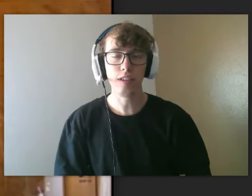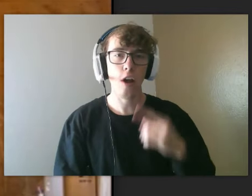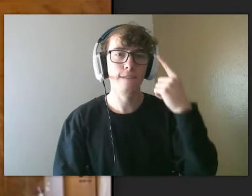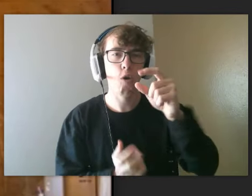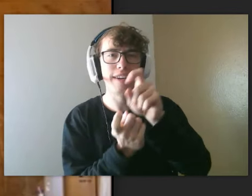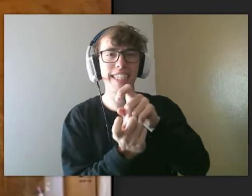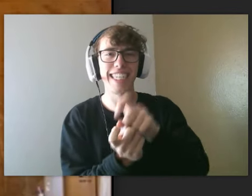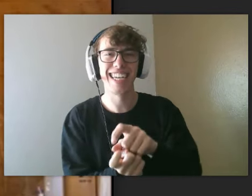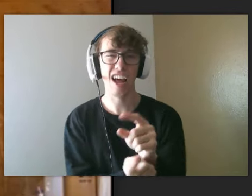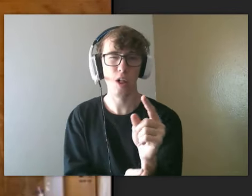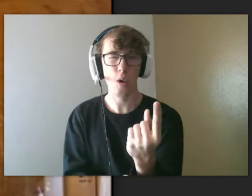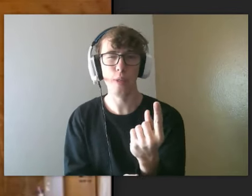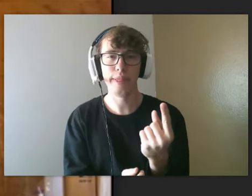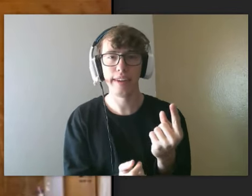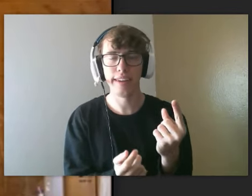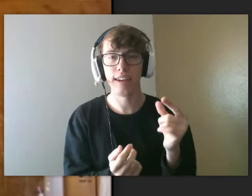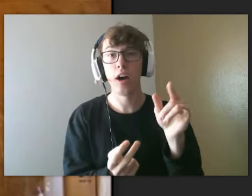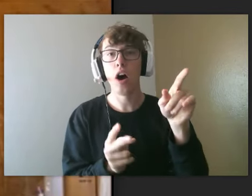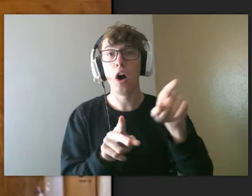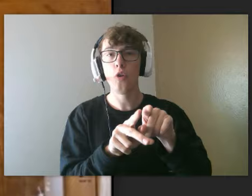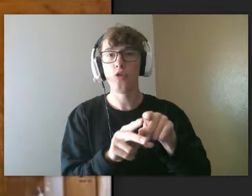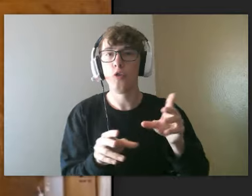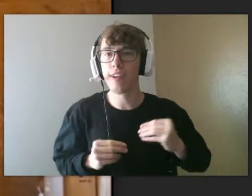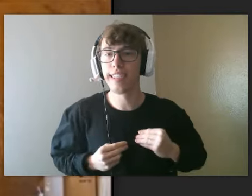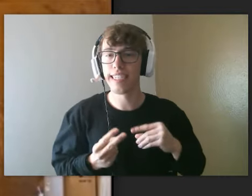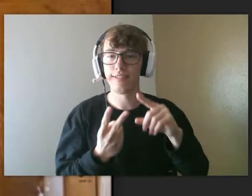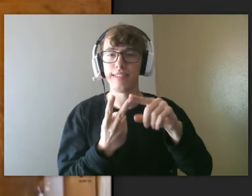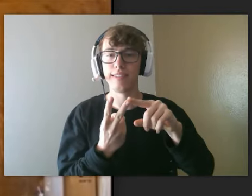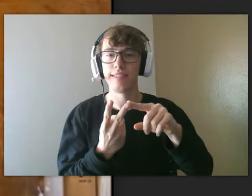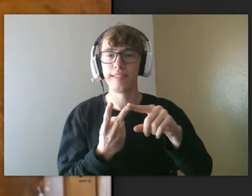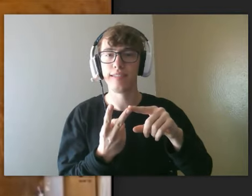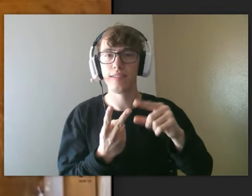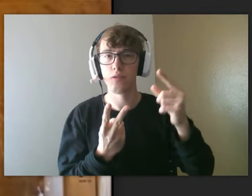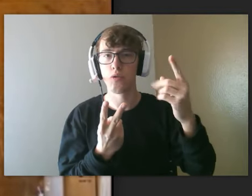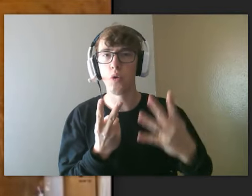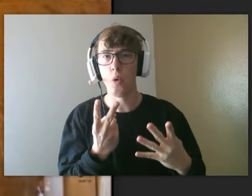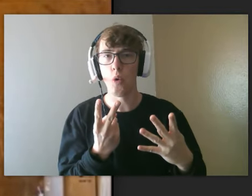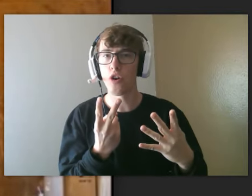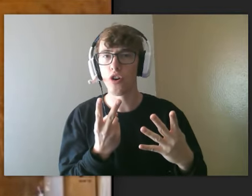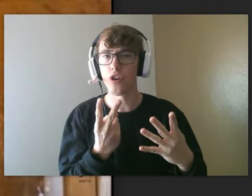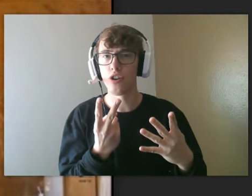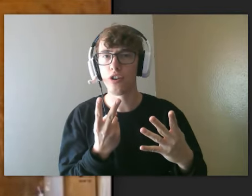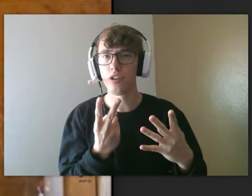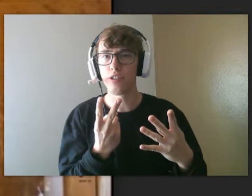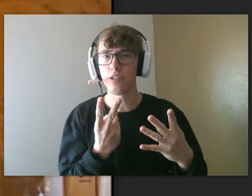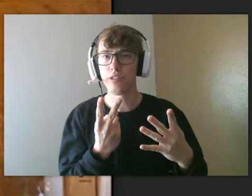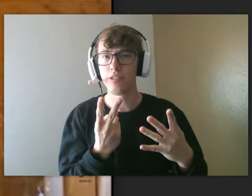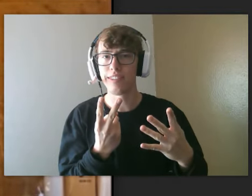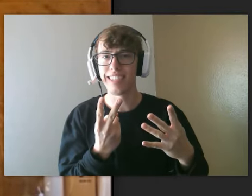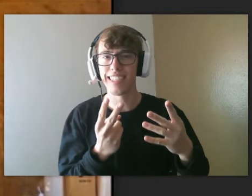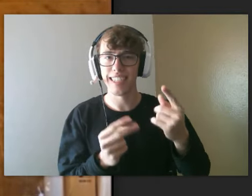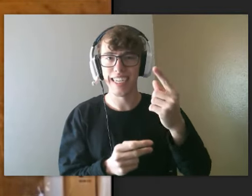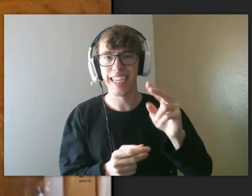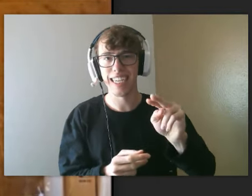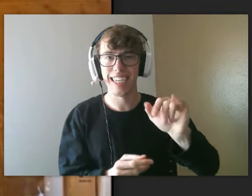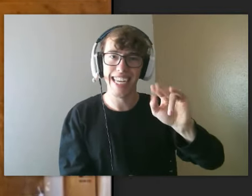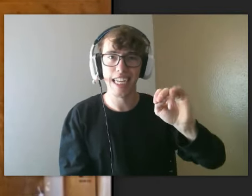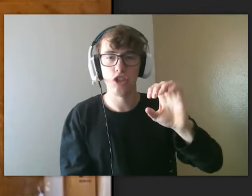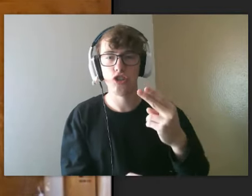also a 1/4 inch flat brush, which is what we're going to be using for filling in larger areas from there.